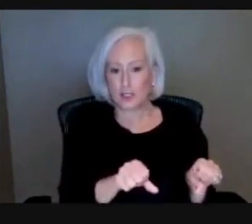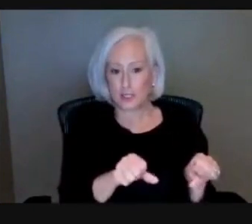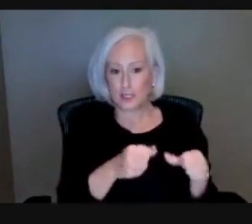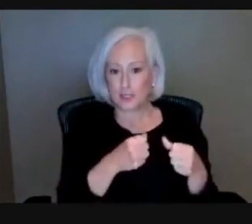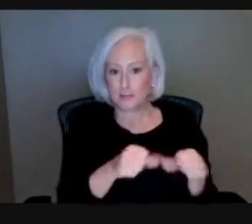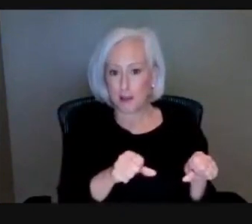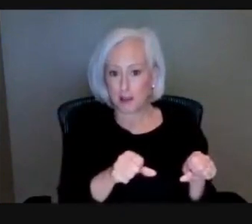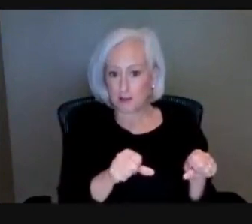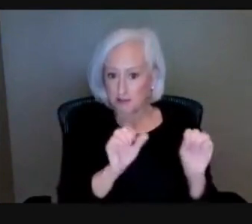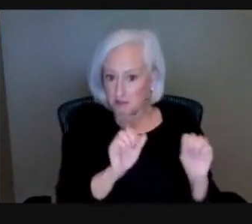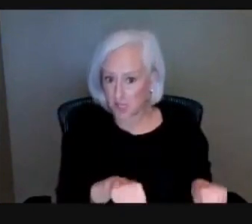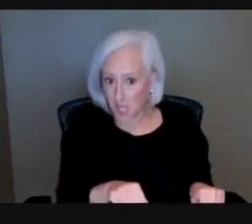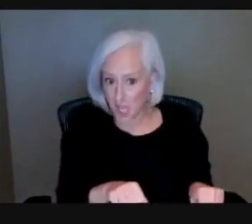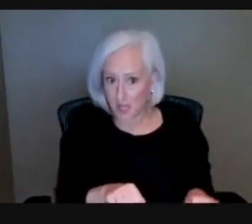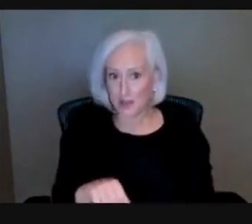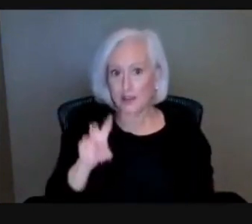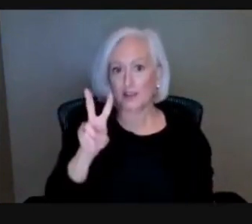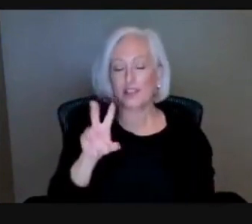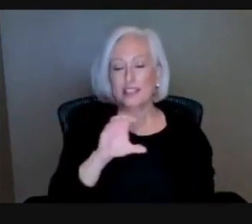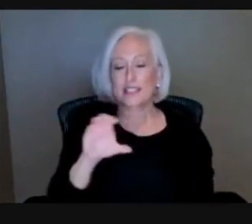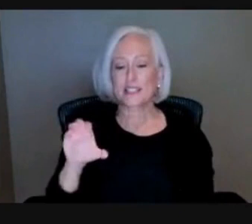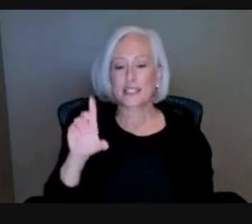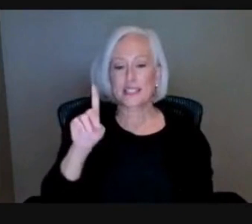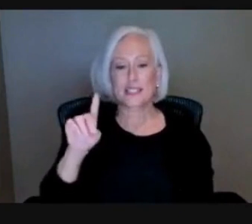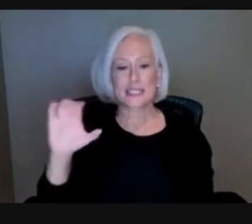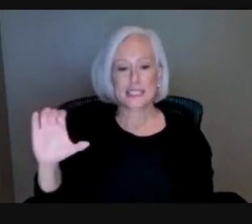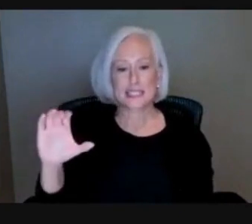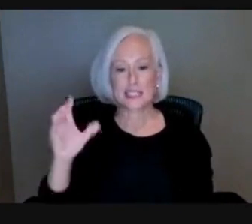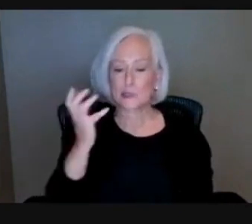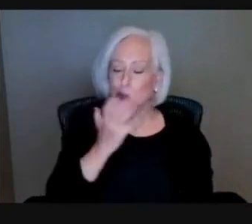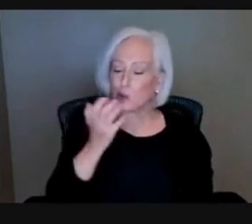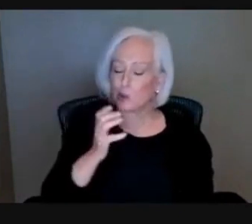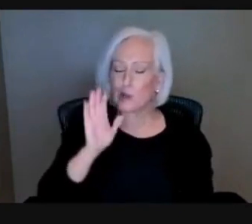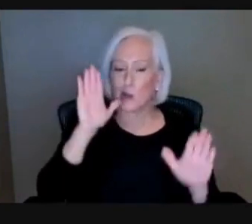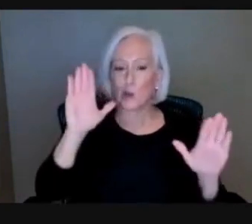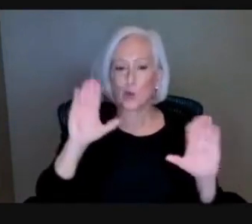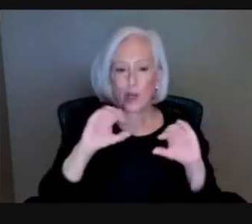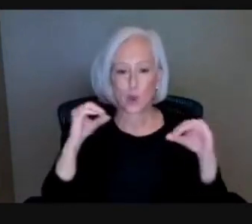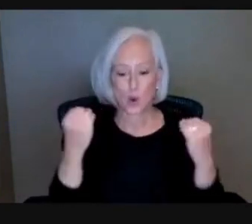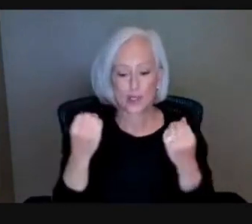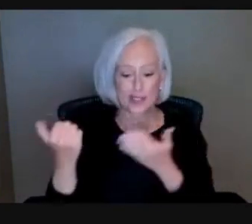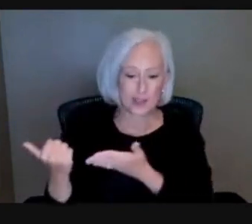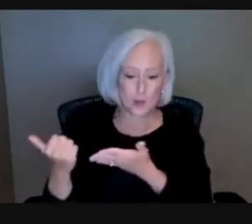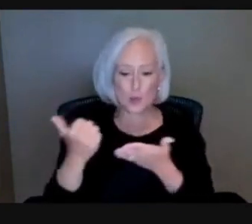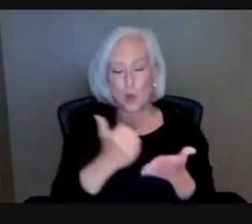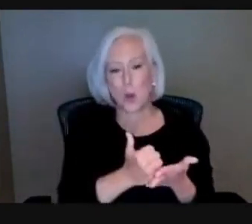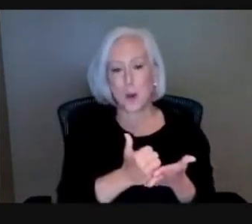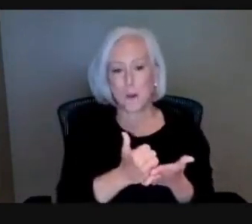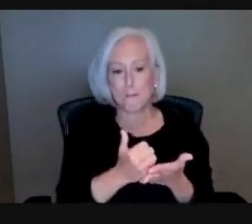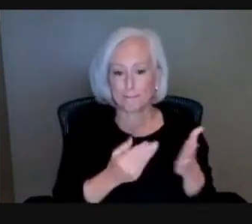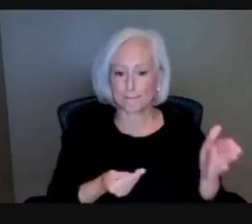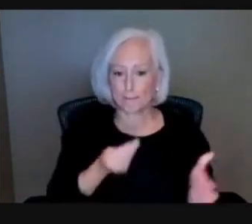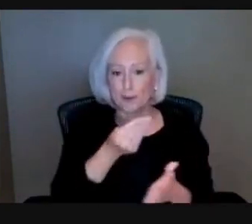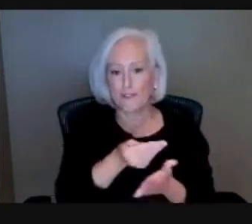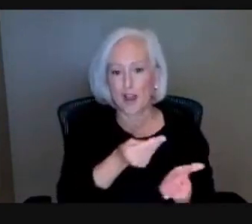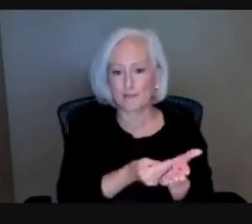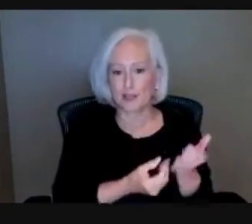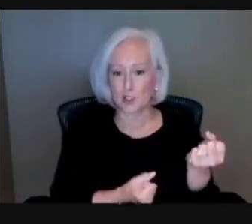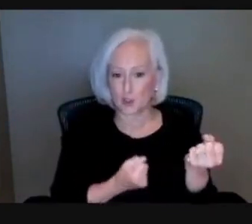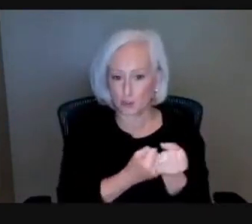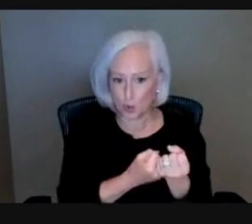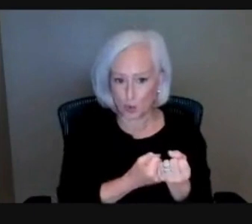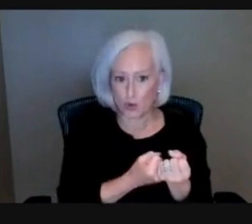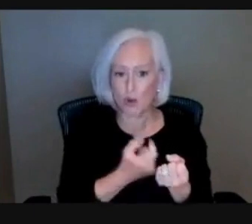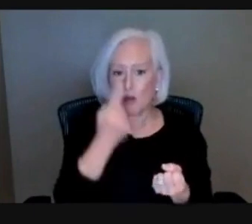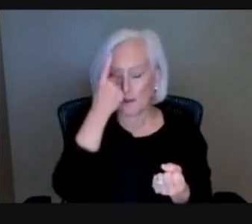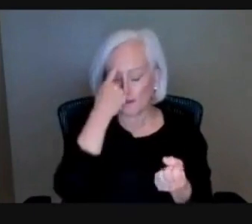VCCDC is a great organization to help with possibly down payment assistance and or some closing costs.